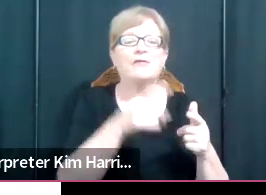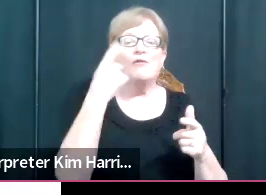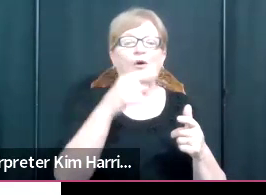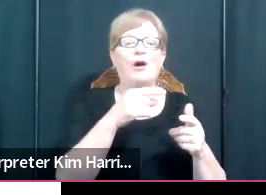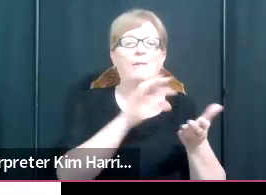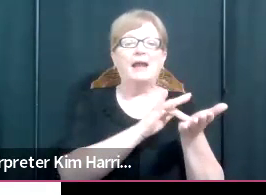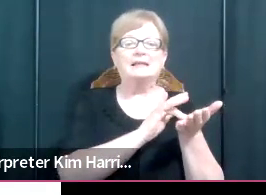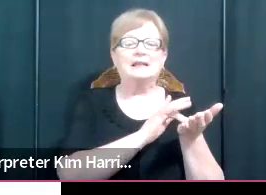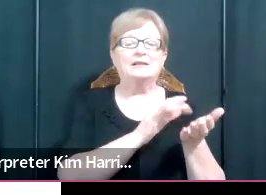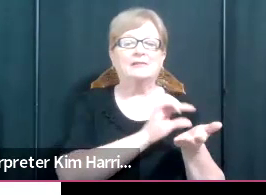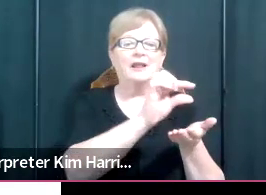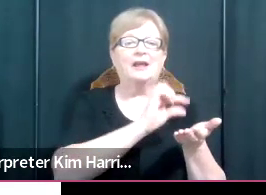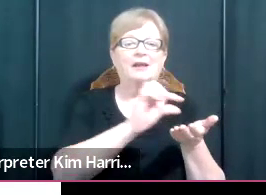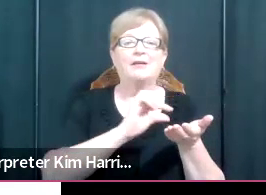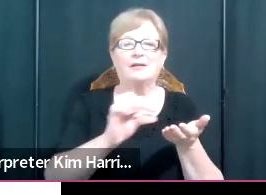and her logo.